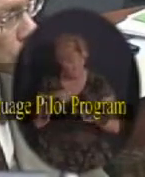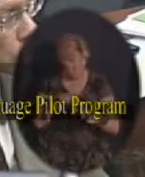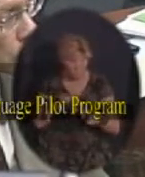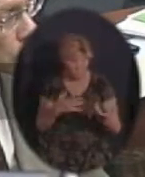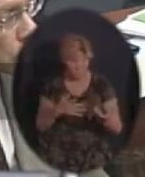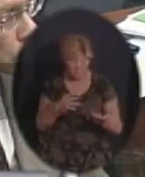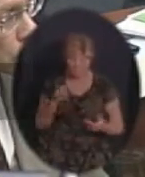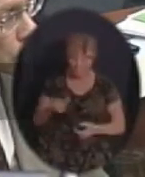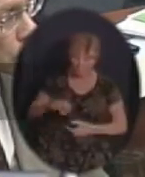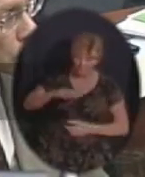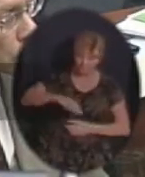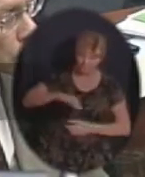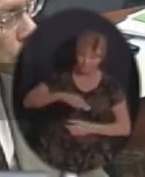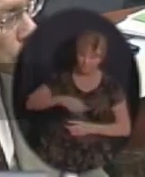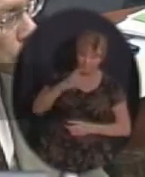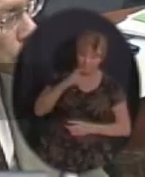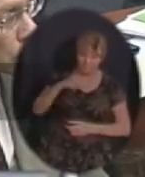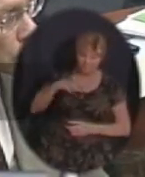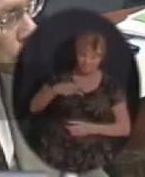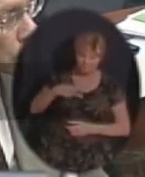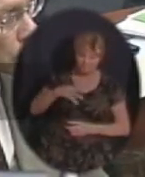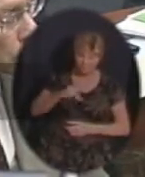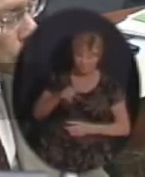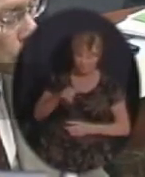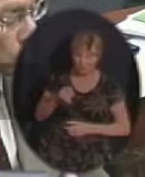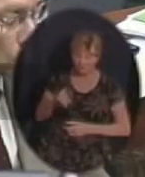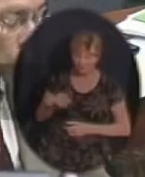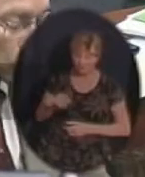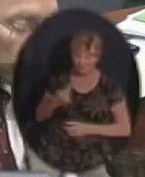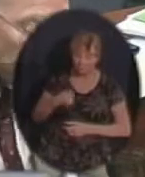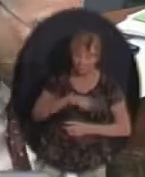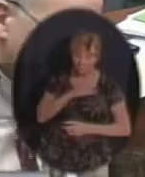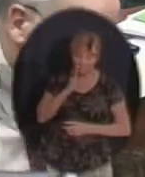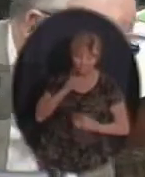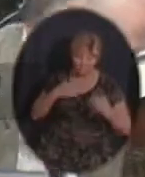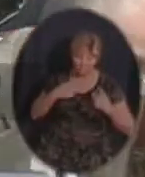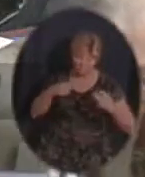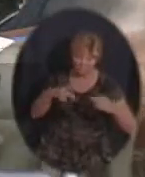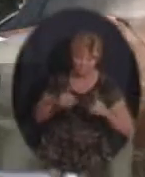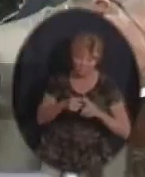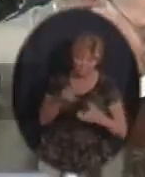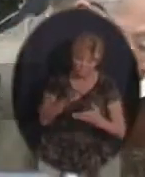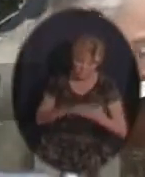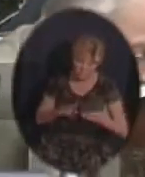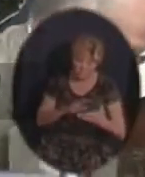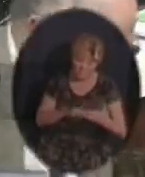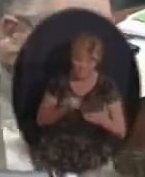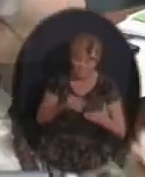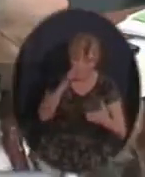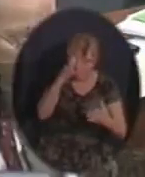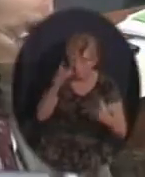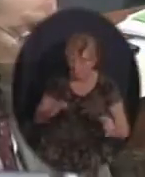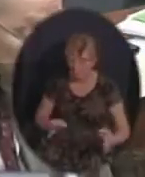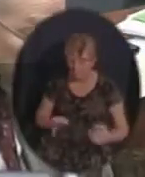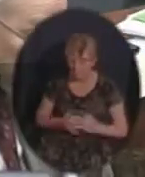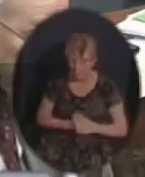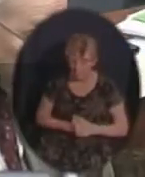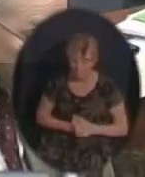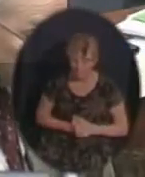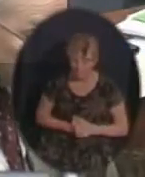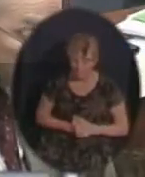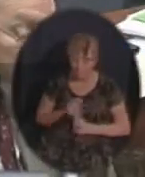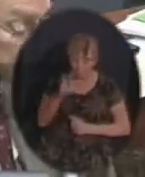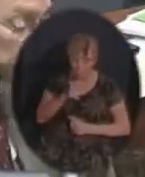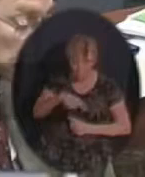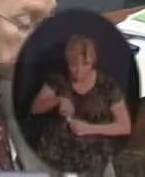an opportunity to study that and how we're going to handle that. Of course, our next step in the process, should you approve this pilot, we have to get